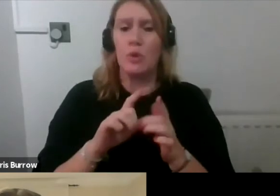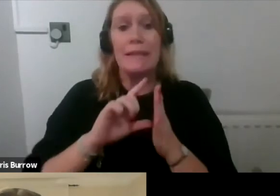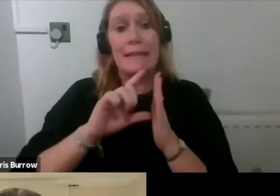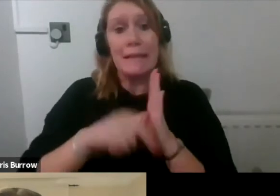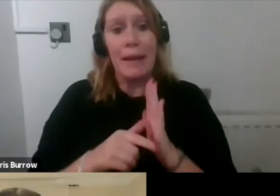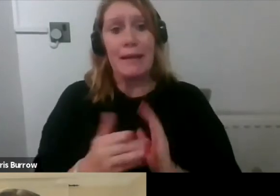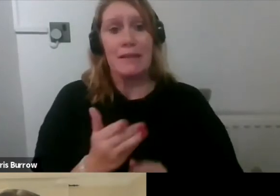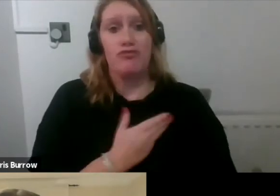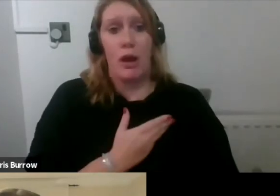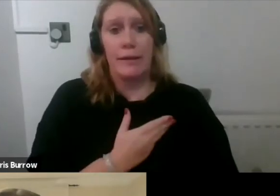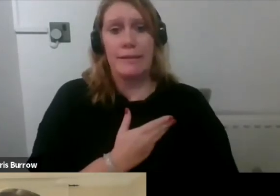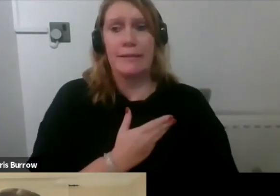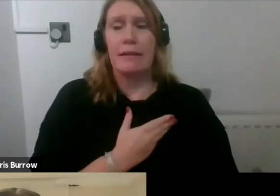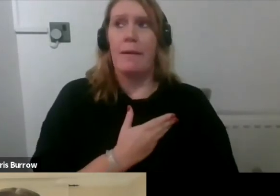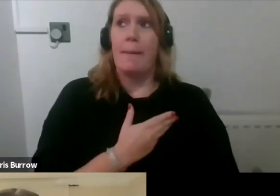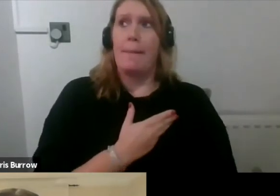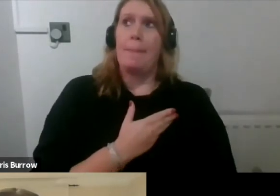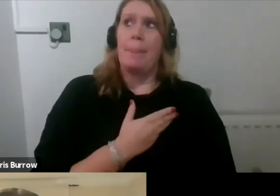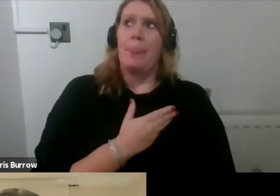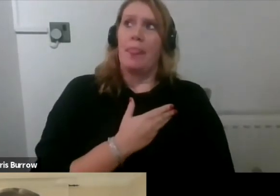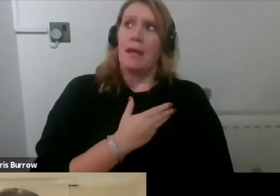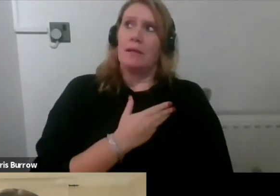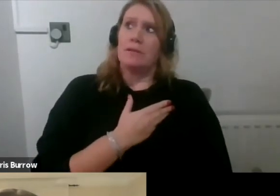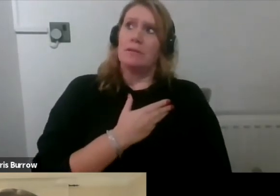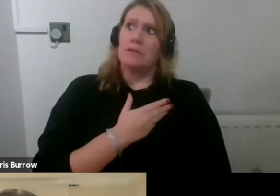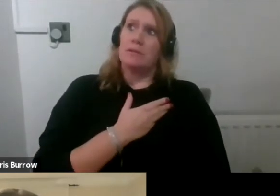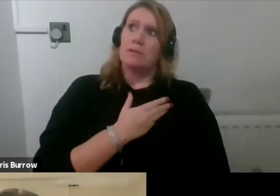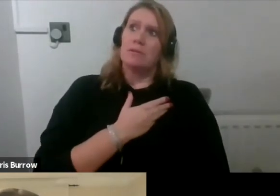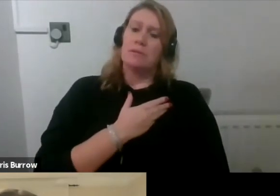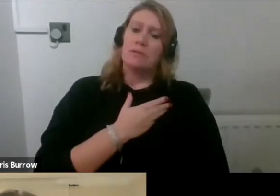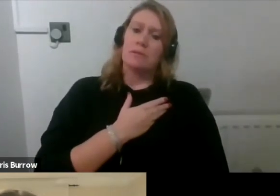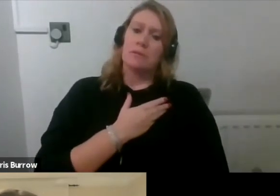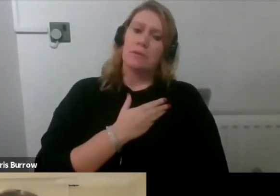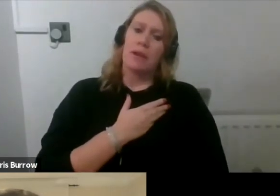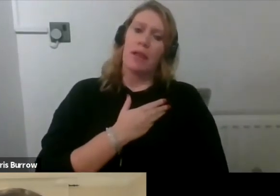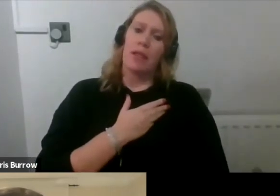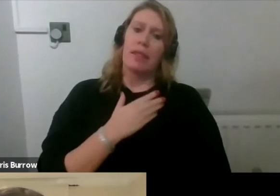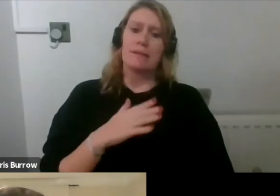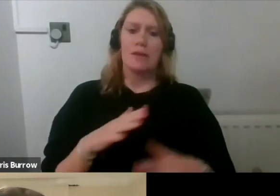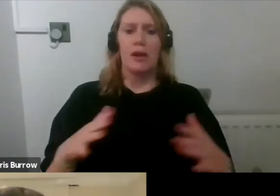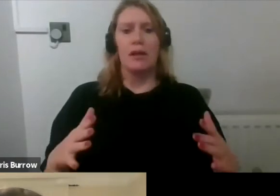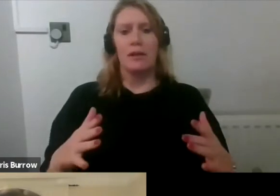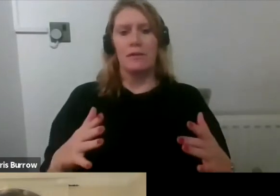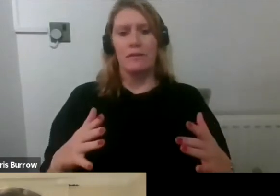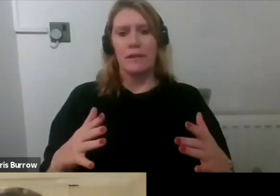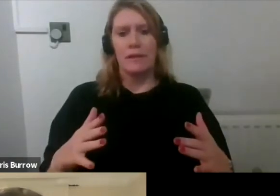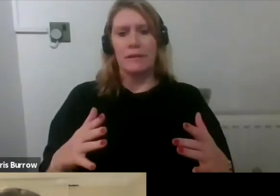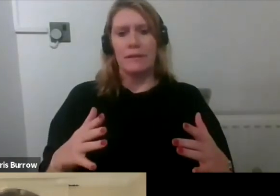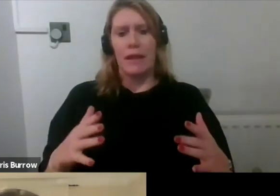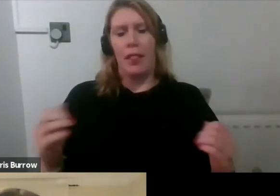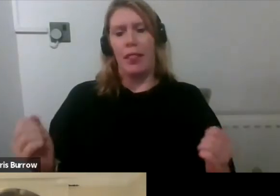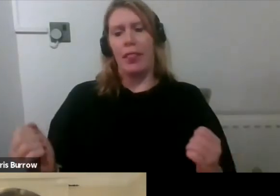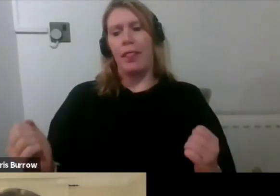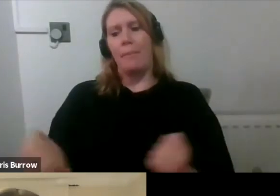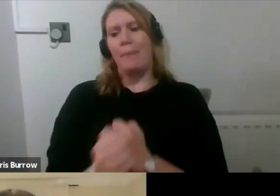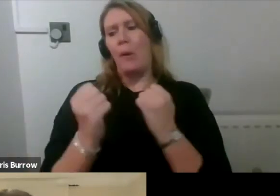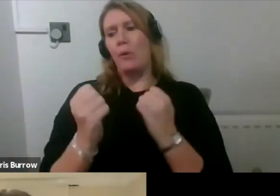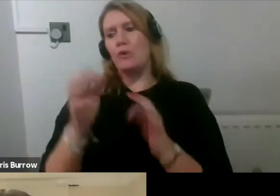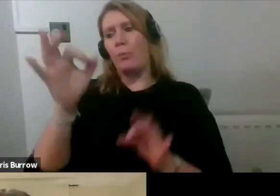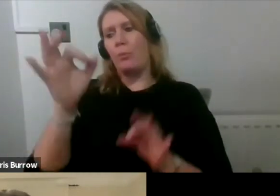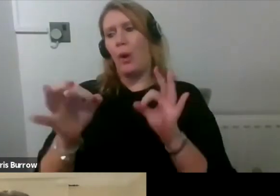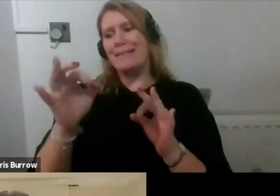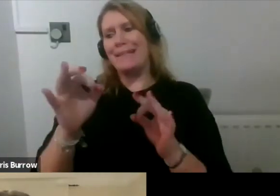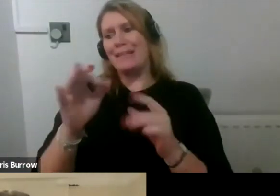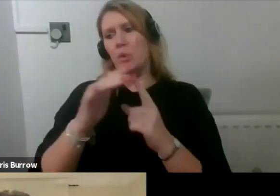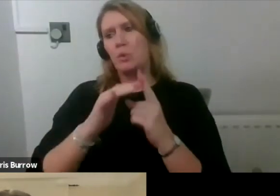symbolic annihilation of the disability rights movement by the powers that be, by the rest of society. People are